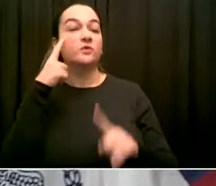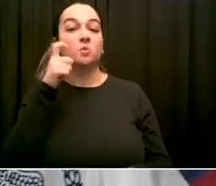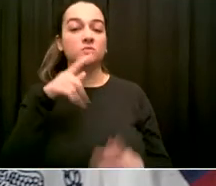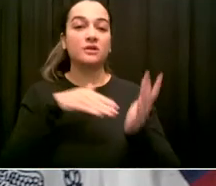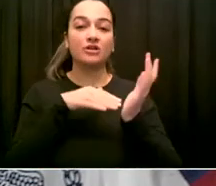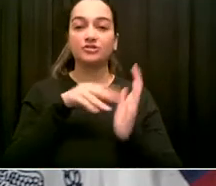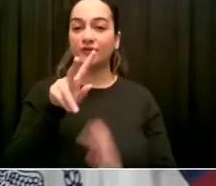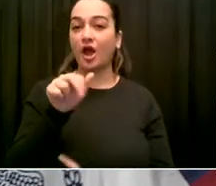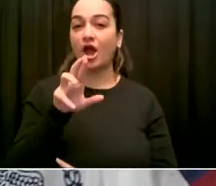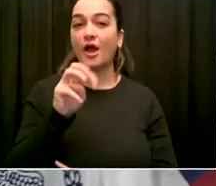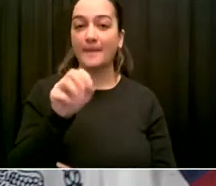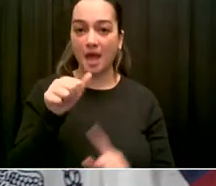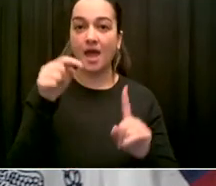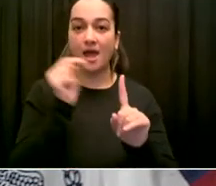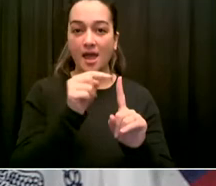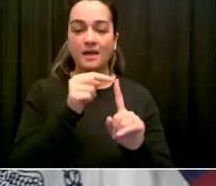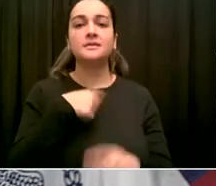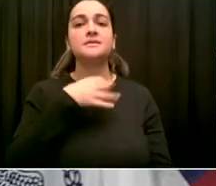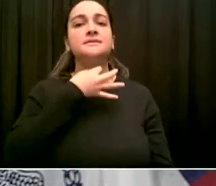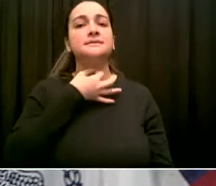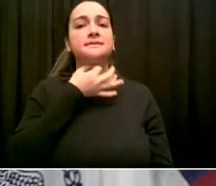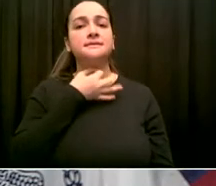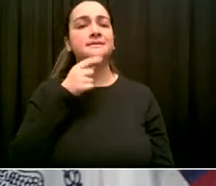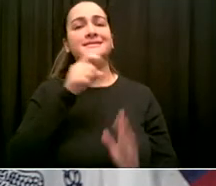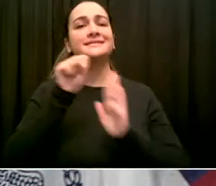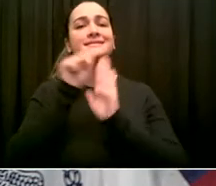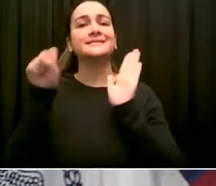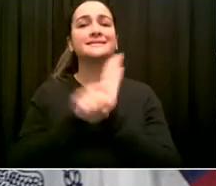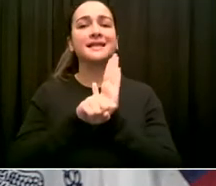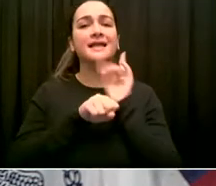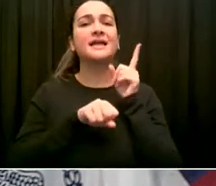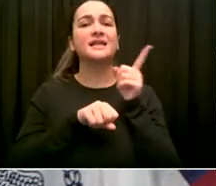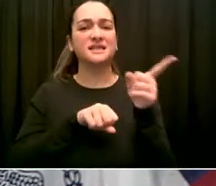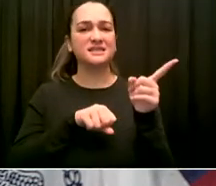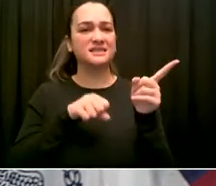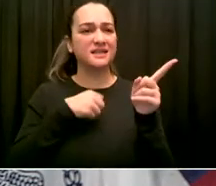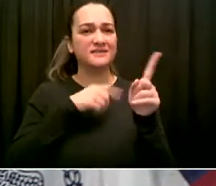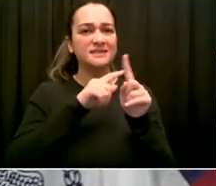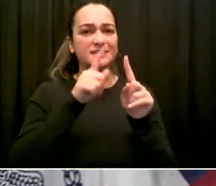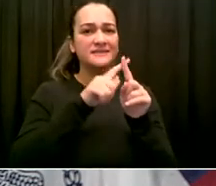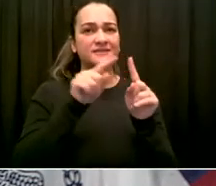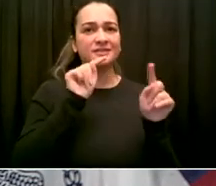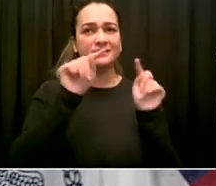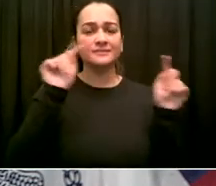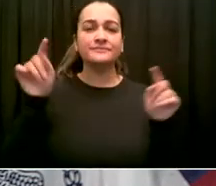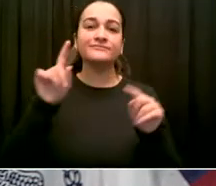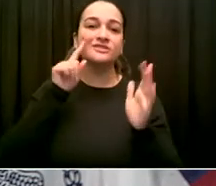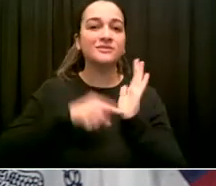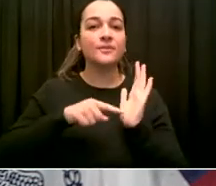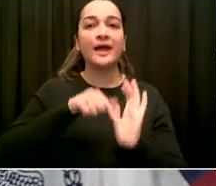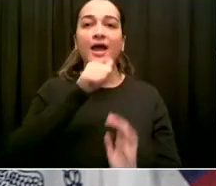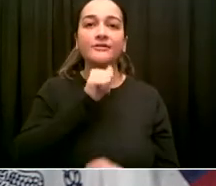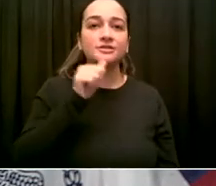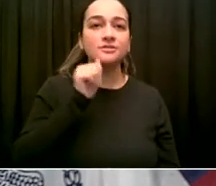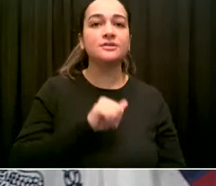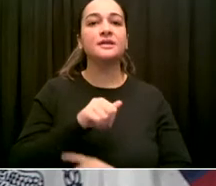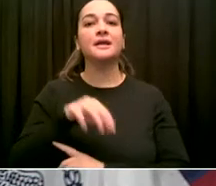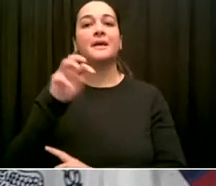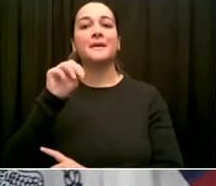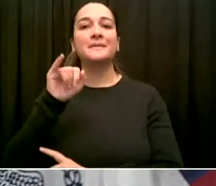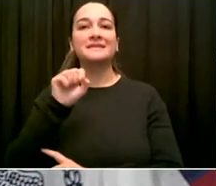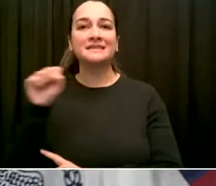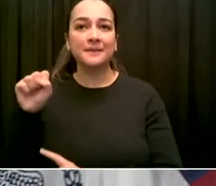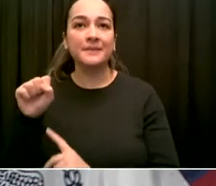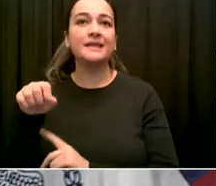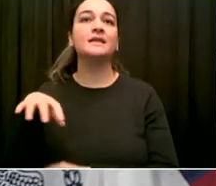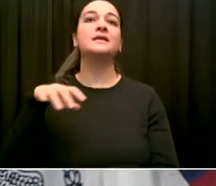Arizona, Mississippi, Texas, which dropped mask mandates and lifted gathering restrictions, all